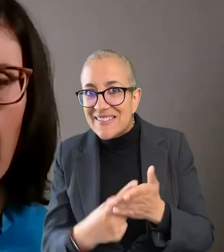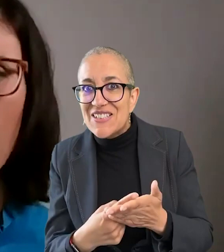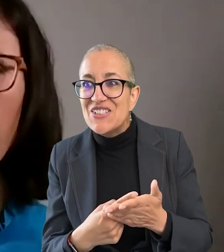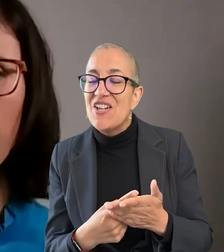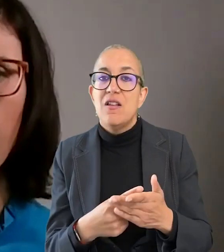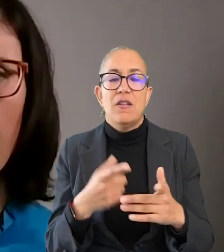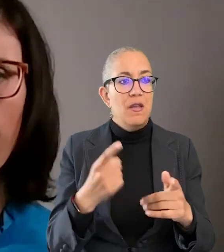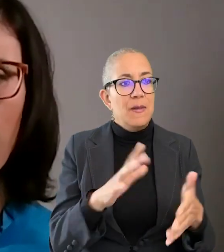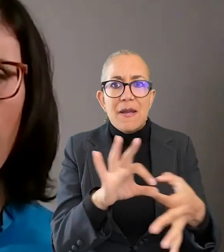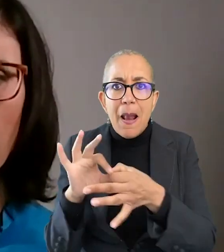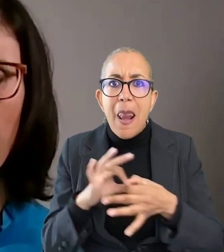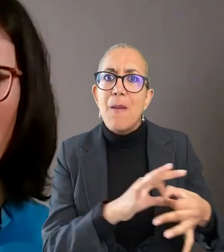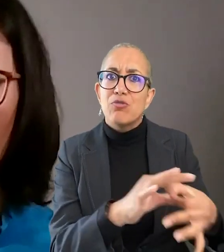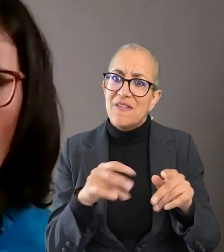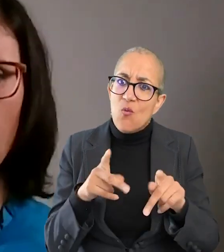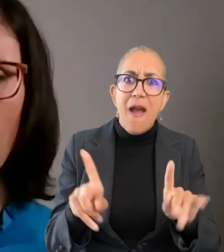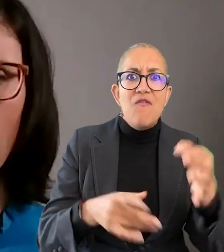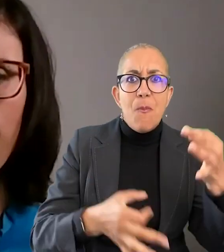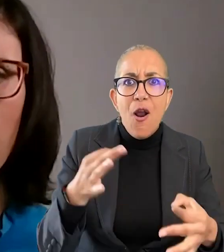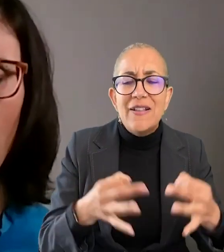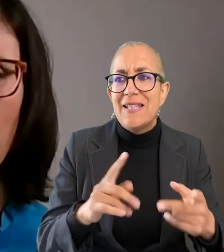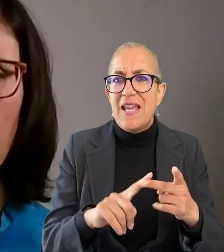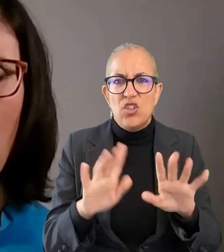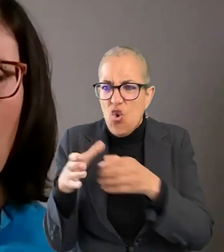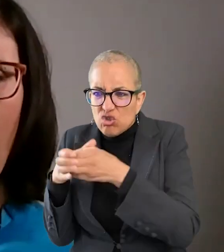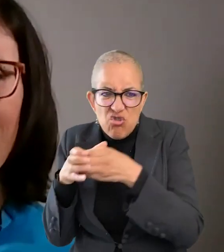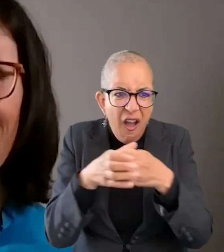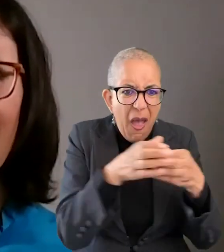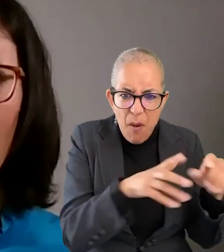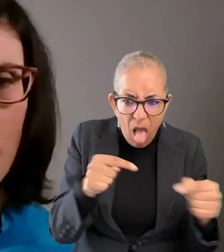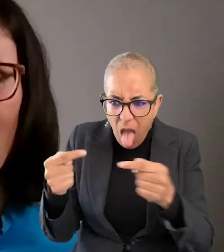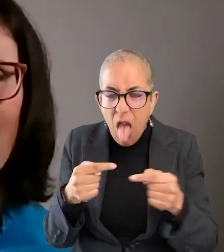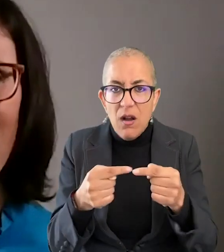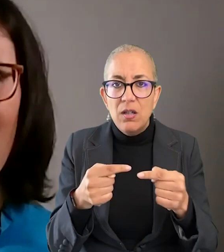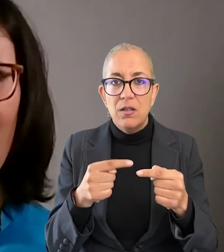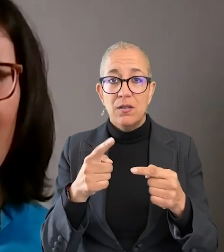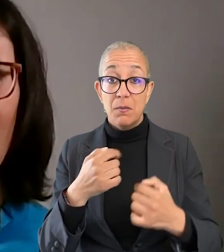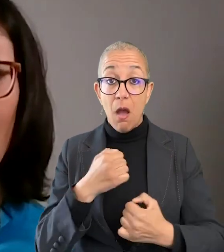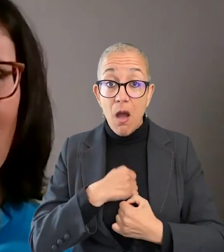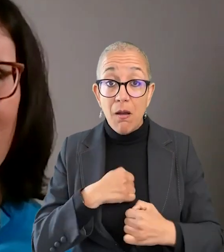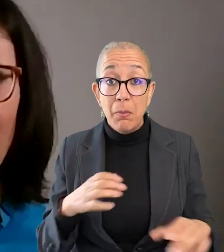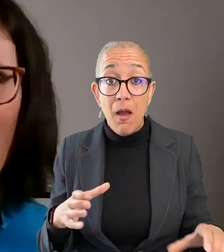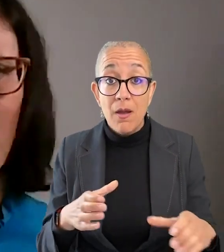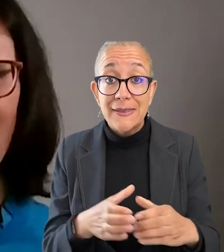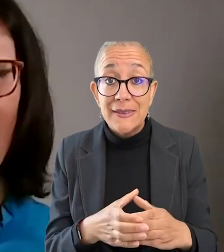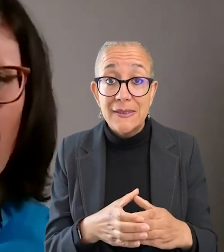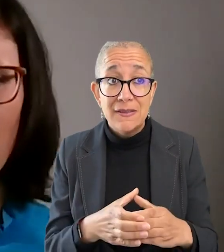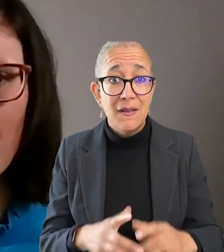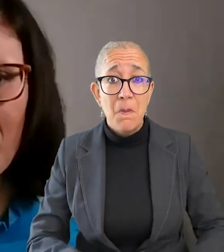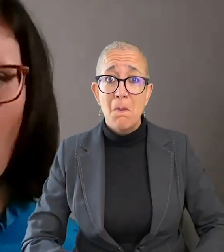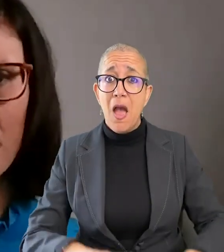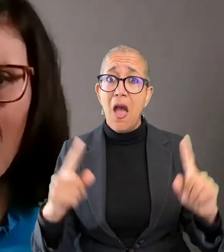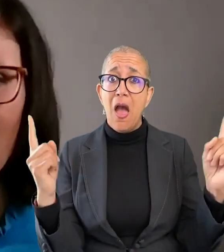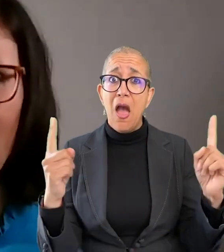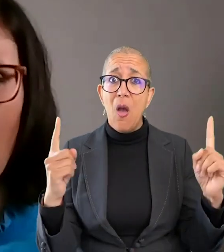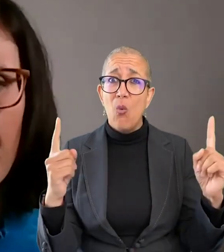to our collaborative way of doing politics, the non-tribal way of doing politics. And yet in our party, we take the opposite approach.